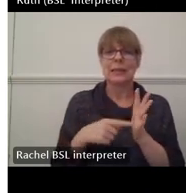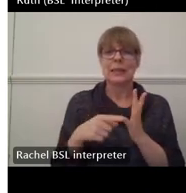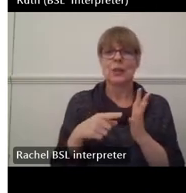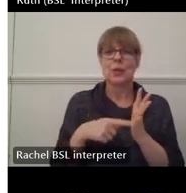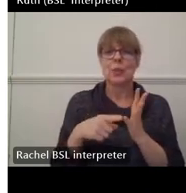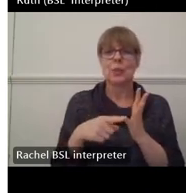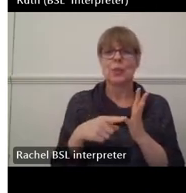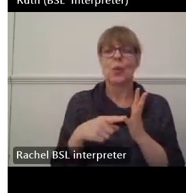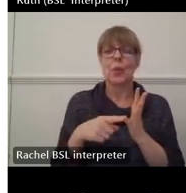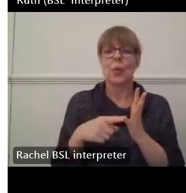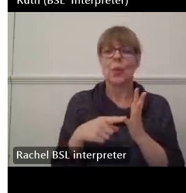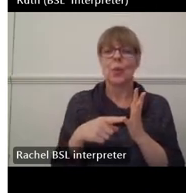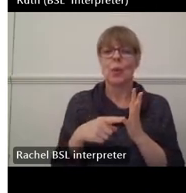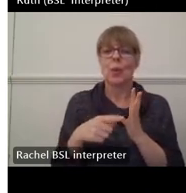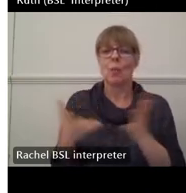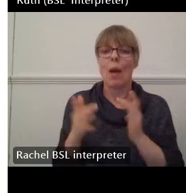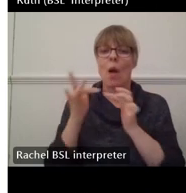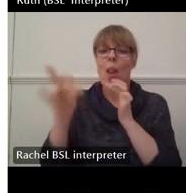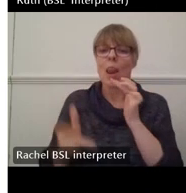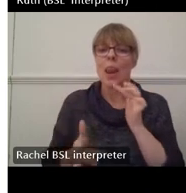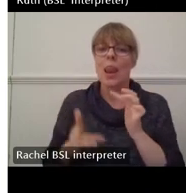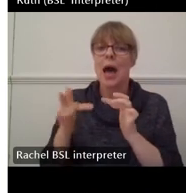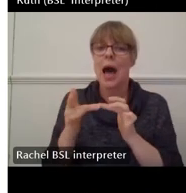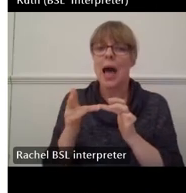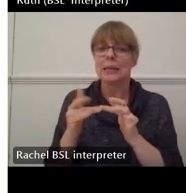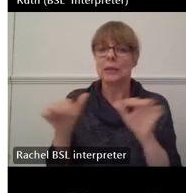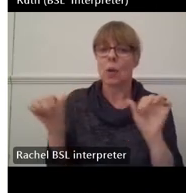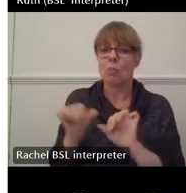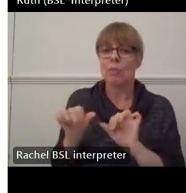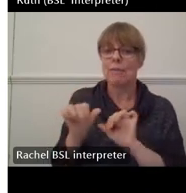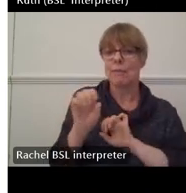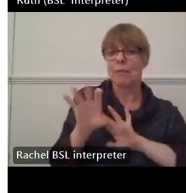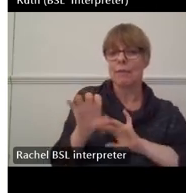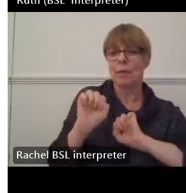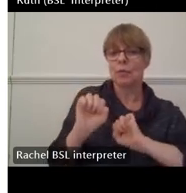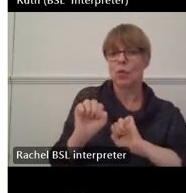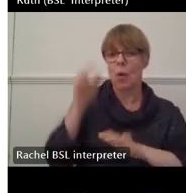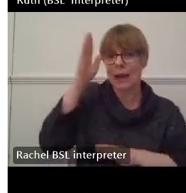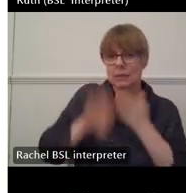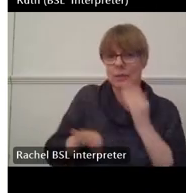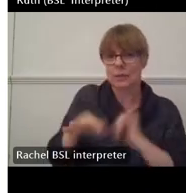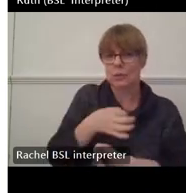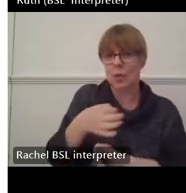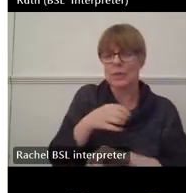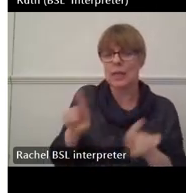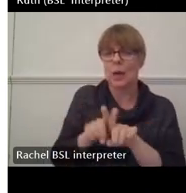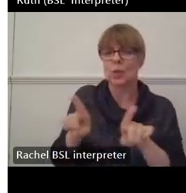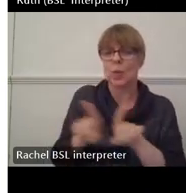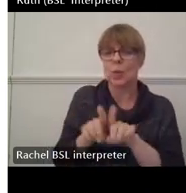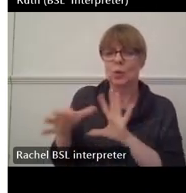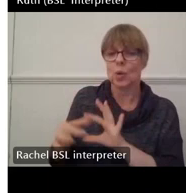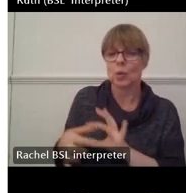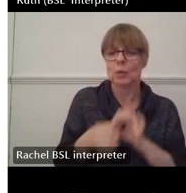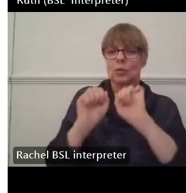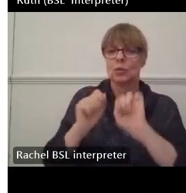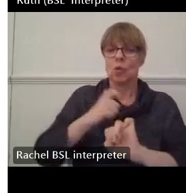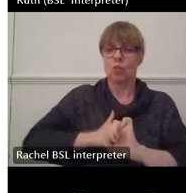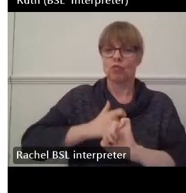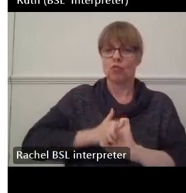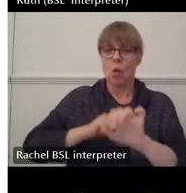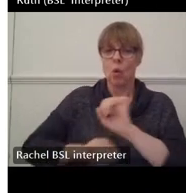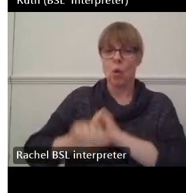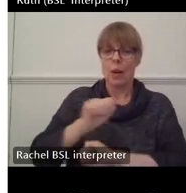over to you. Just give us a little bit of an outline of your volunteering experience and a little bit around the role that you do in the